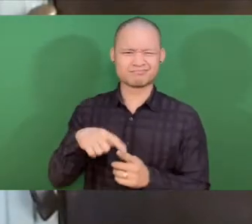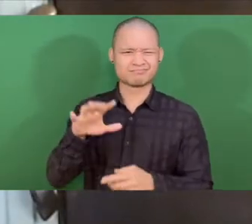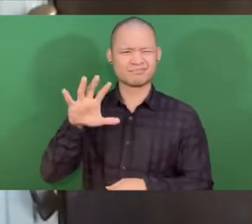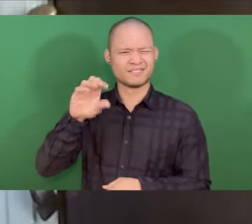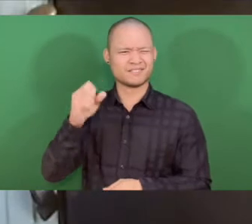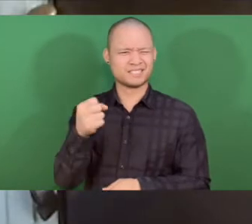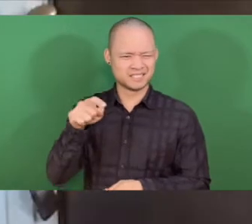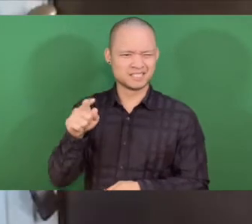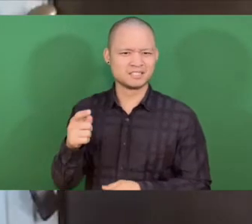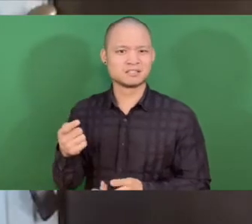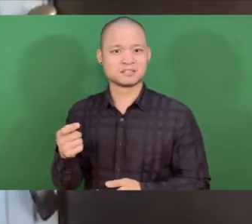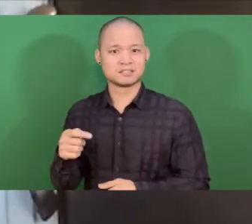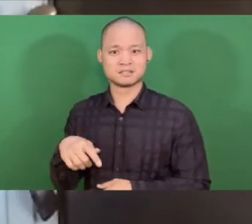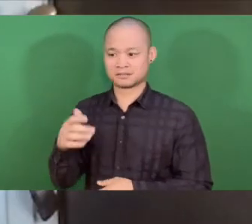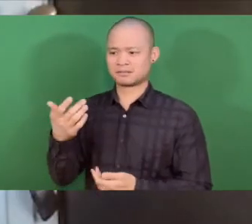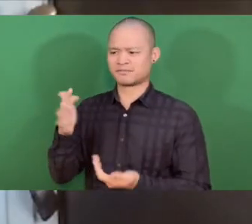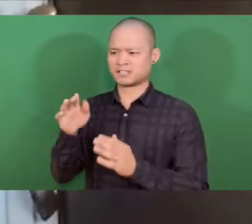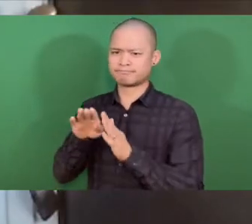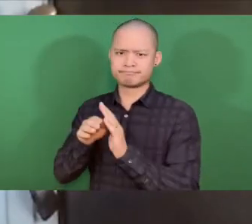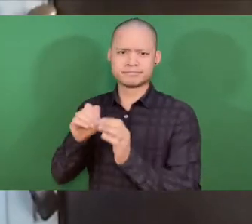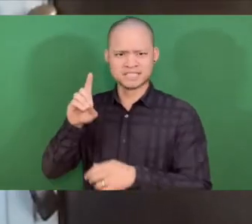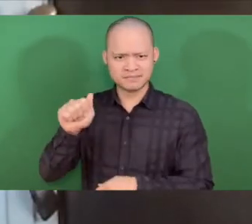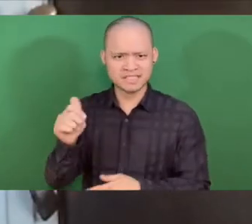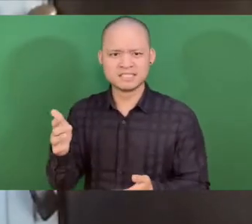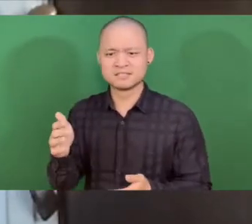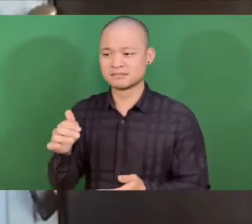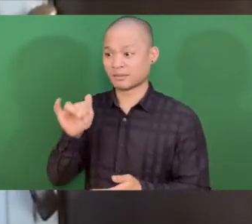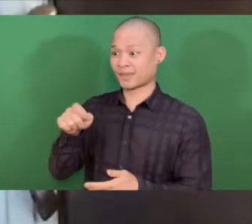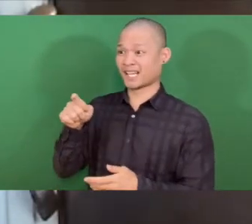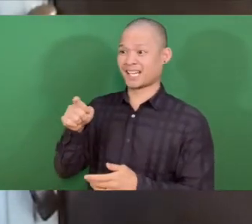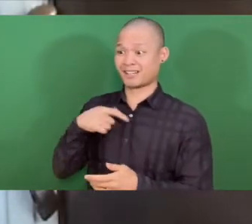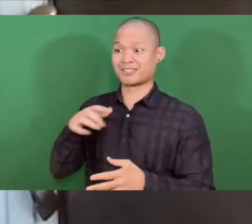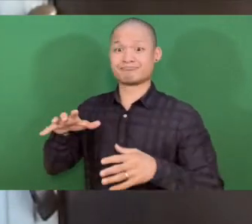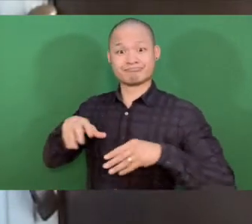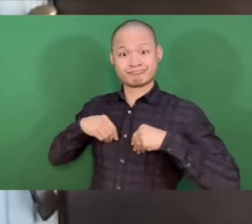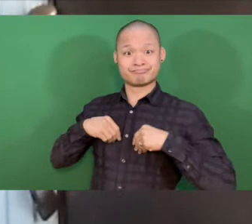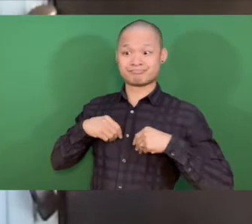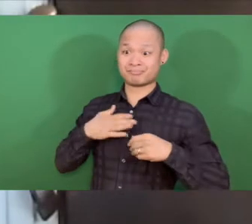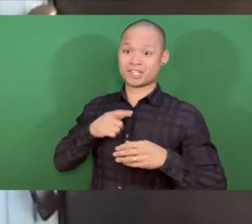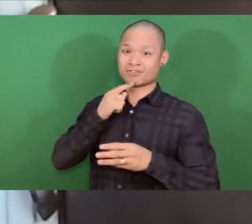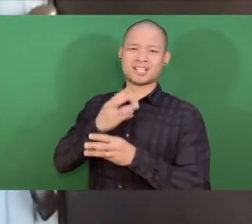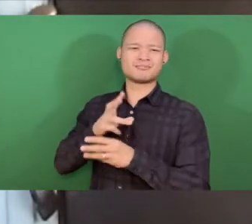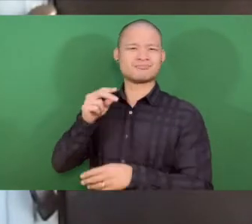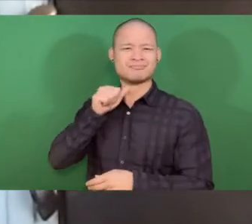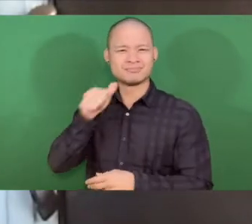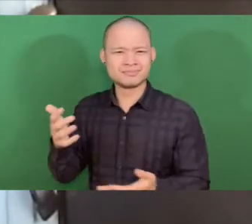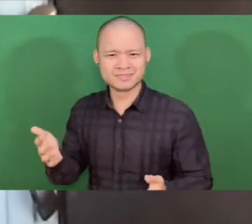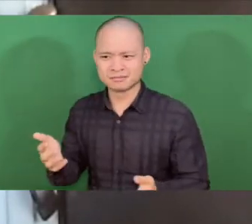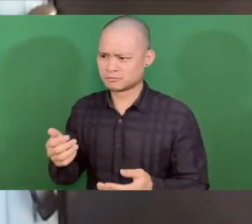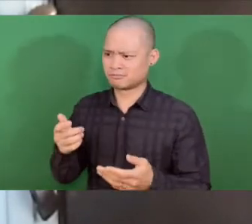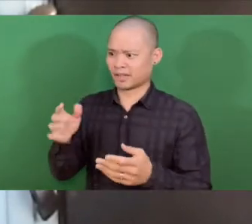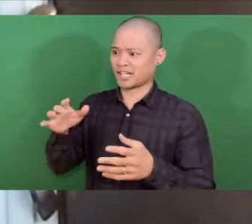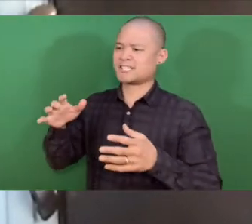50s, is no longer my reality. I'm losing a lot of abilities on